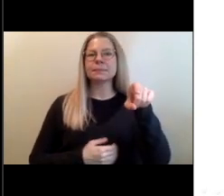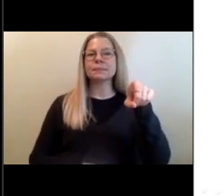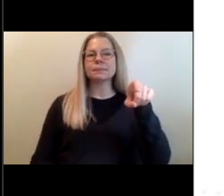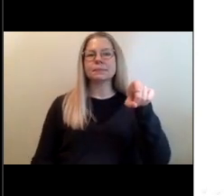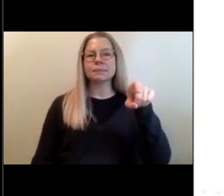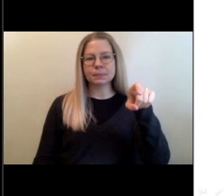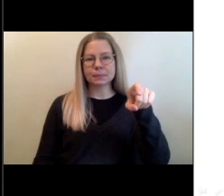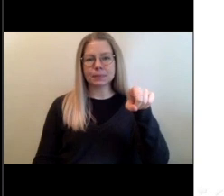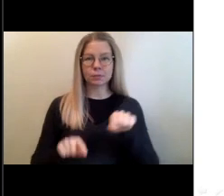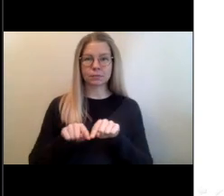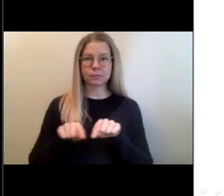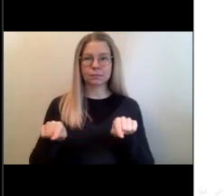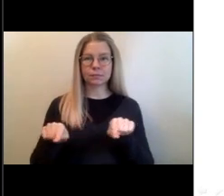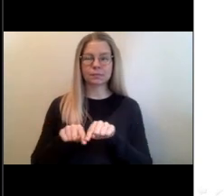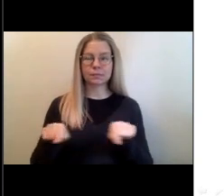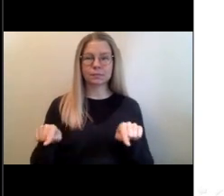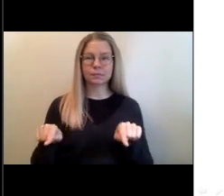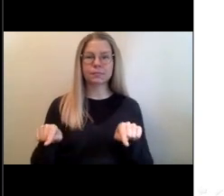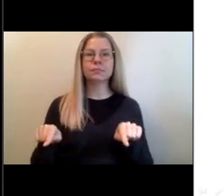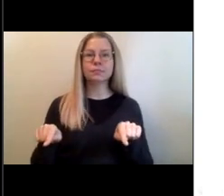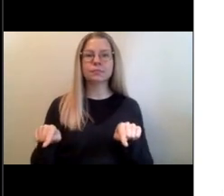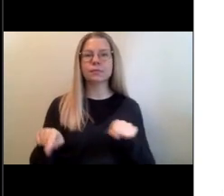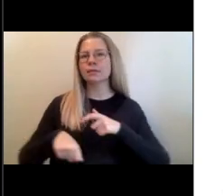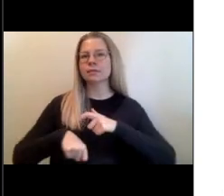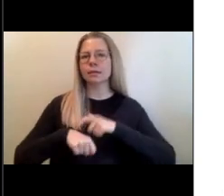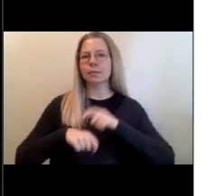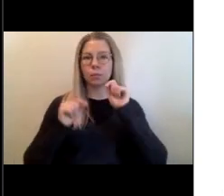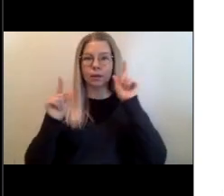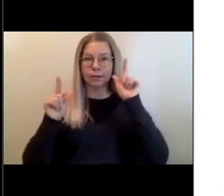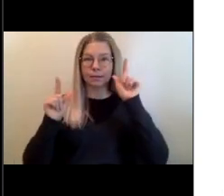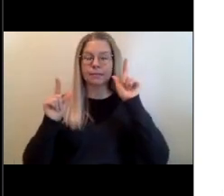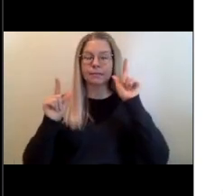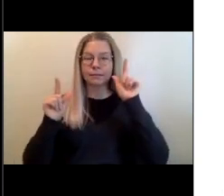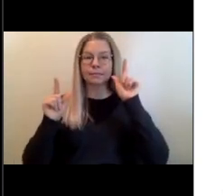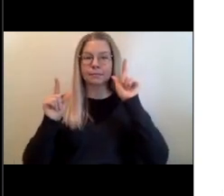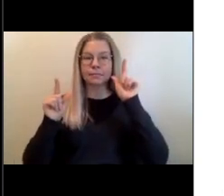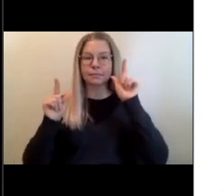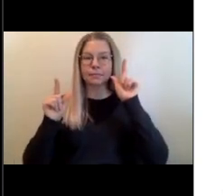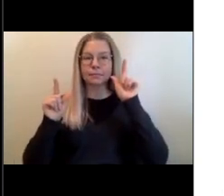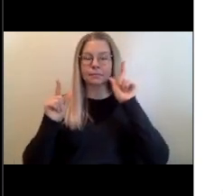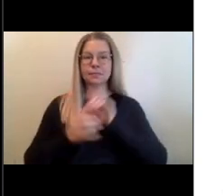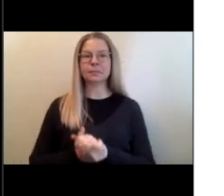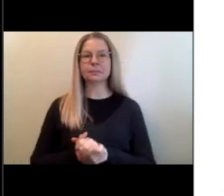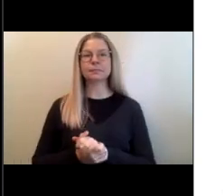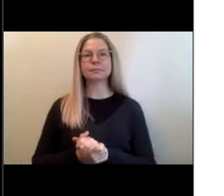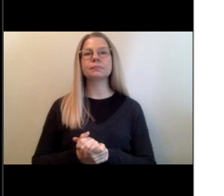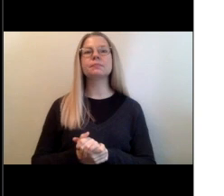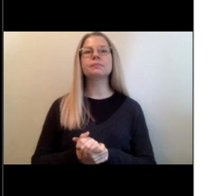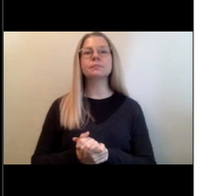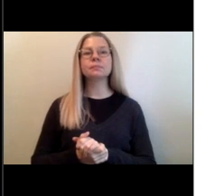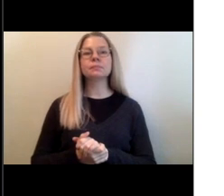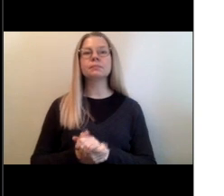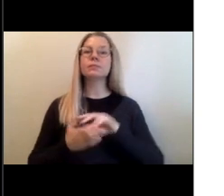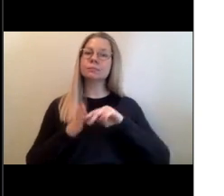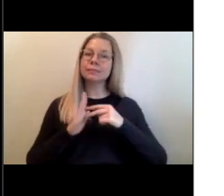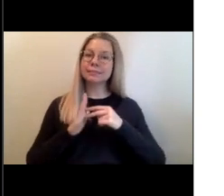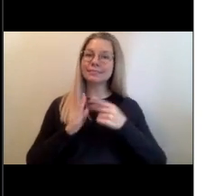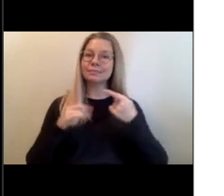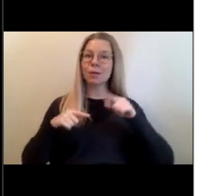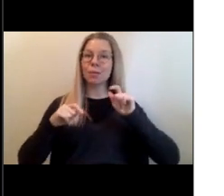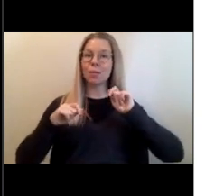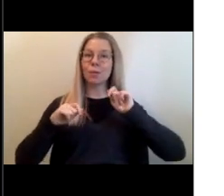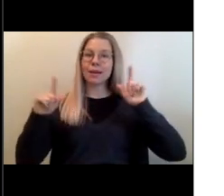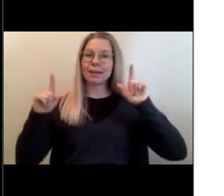wakefulness. And so when the person wakes up, what they're really doing is the longer the person is awake, they're building up a